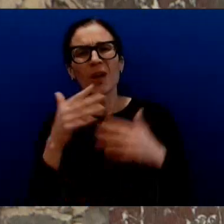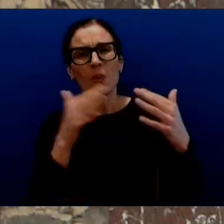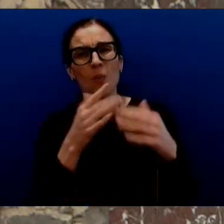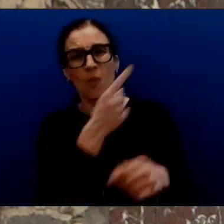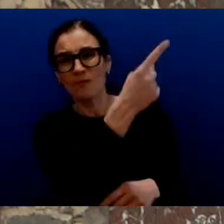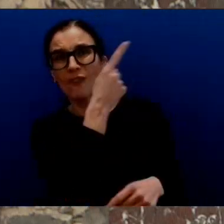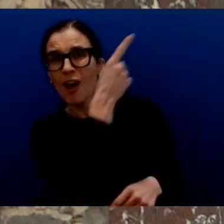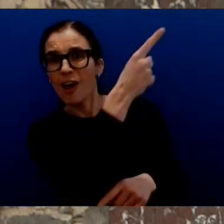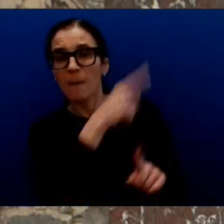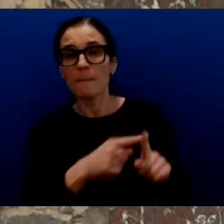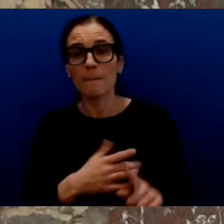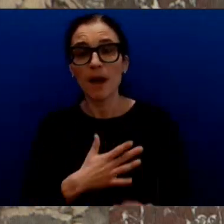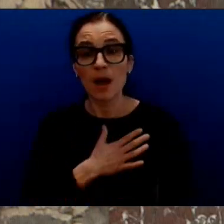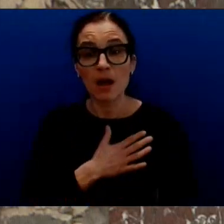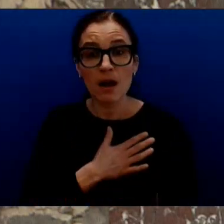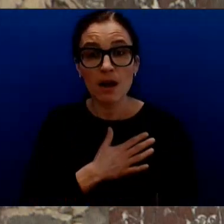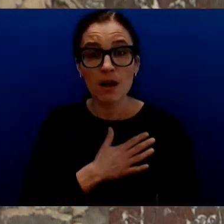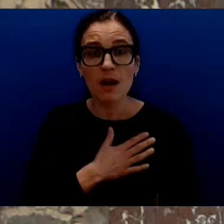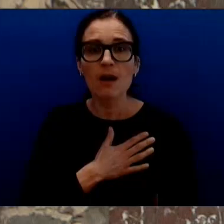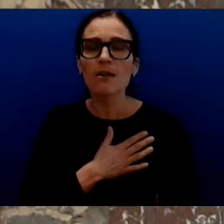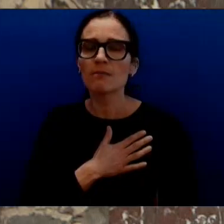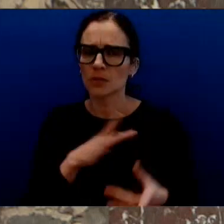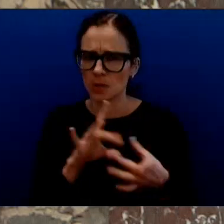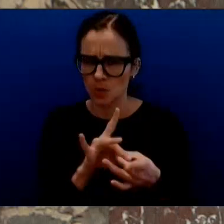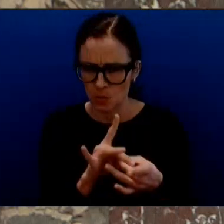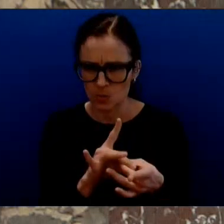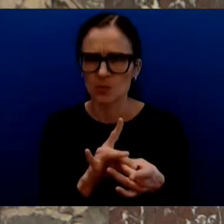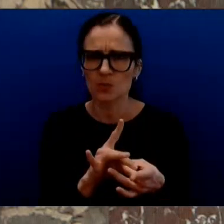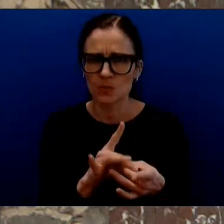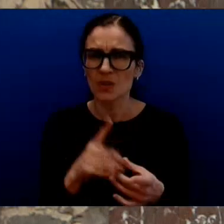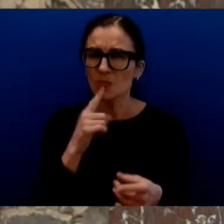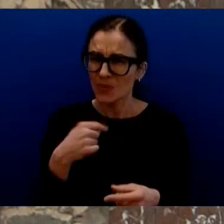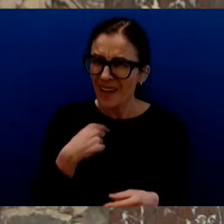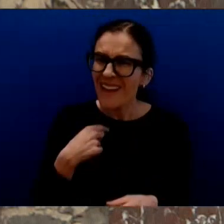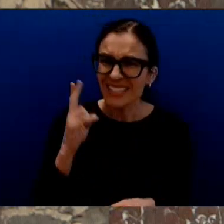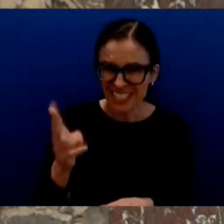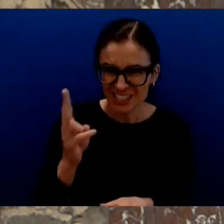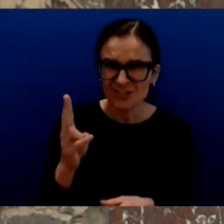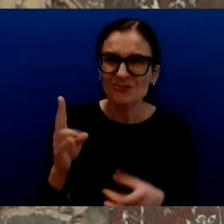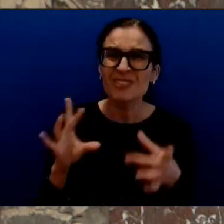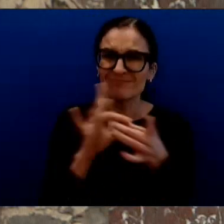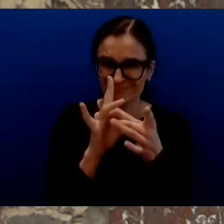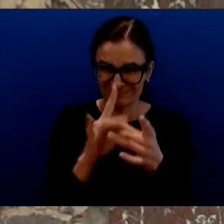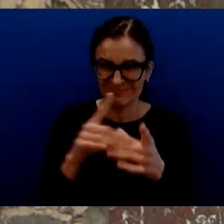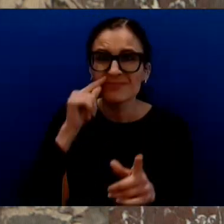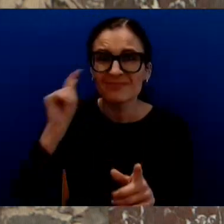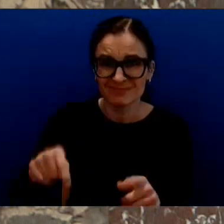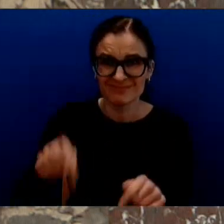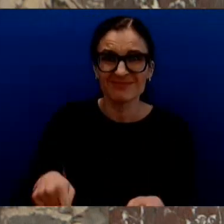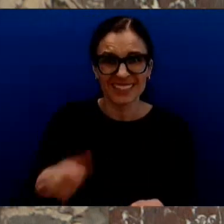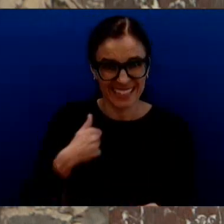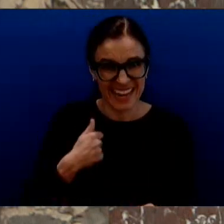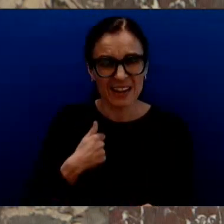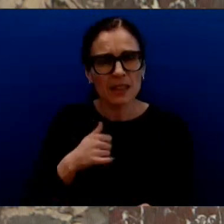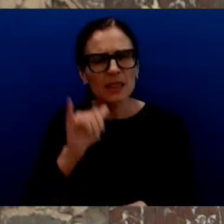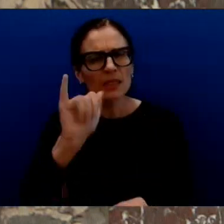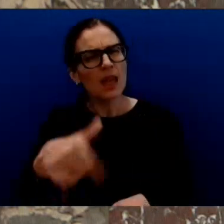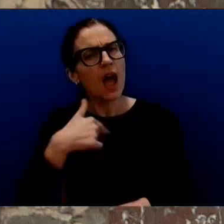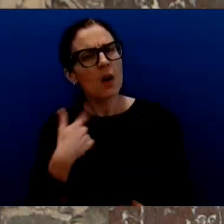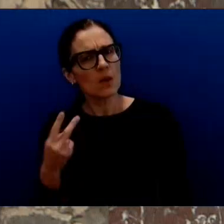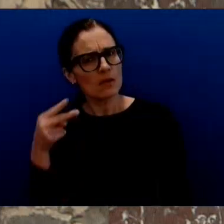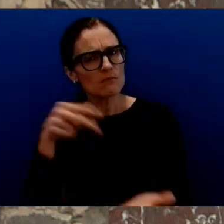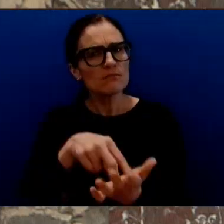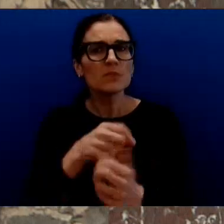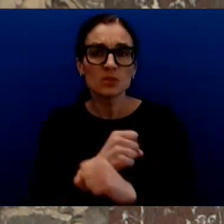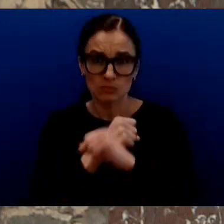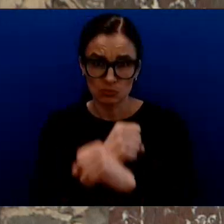to Ukraine. That's why so many Canadians have stepped forward to help that nation and its people in their time of need. Some Ukrainians have even found sanctuary here